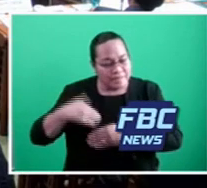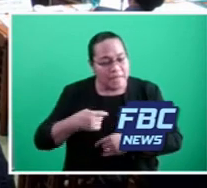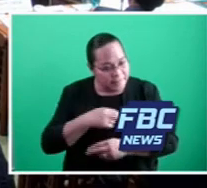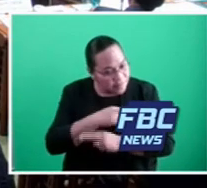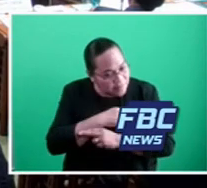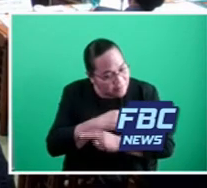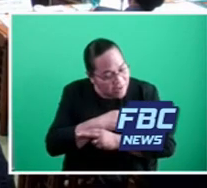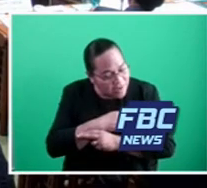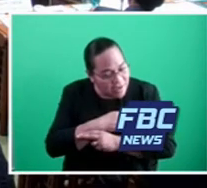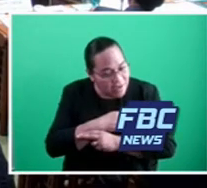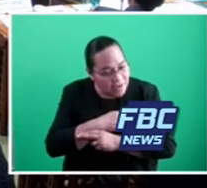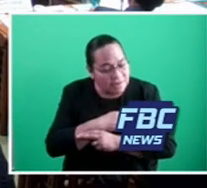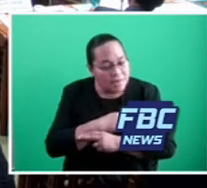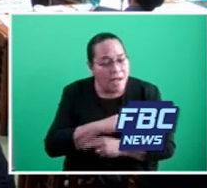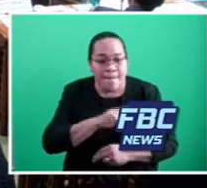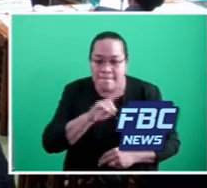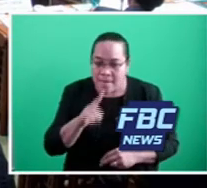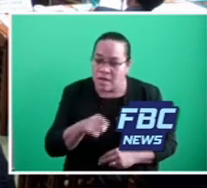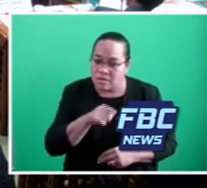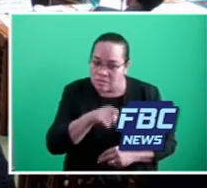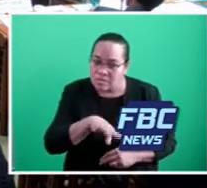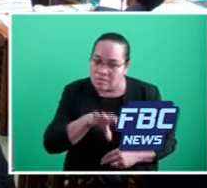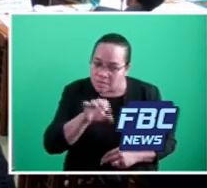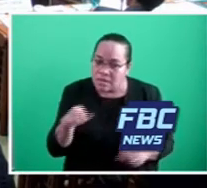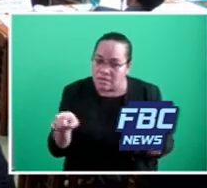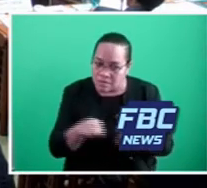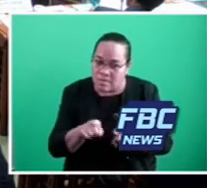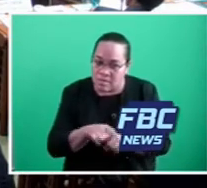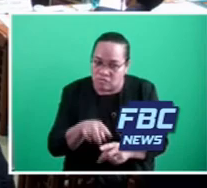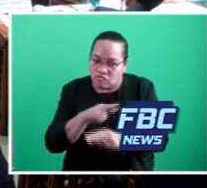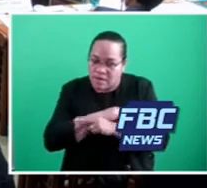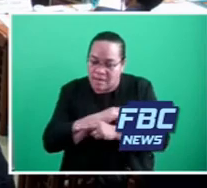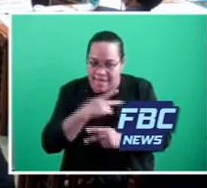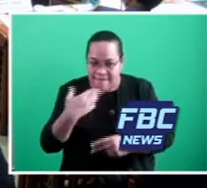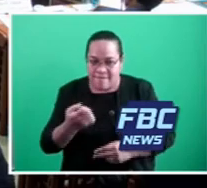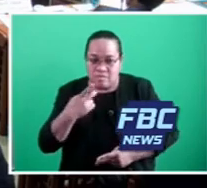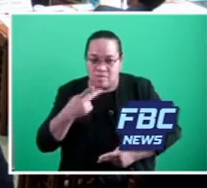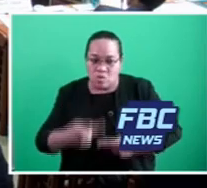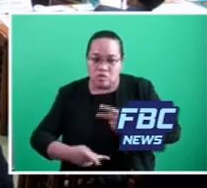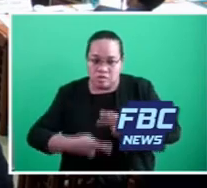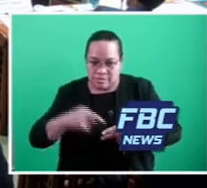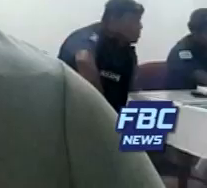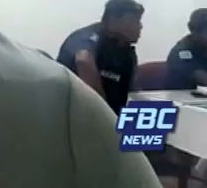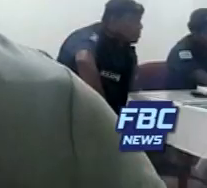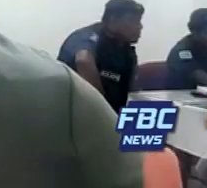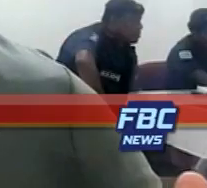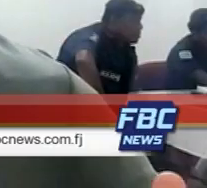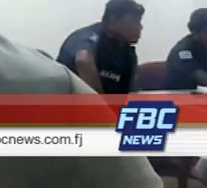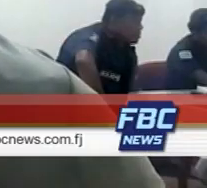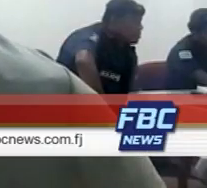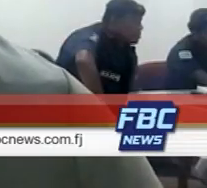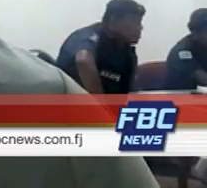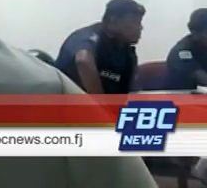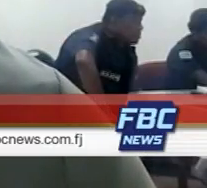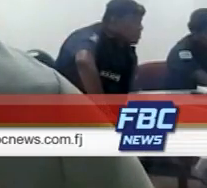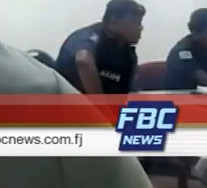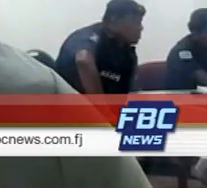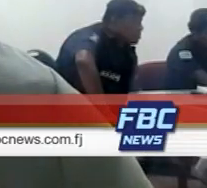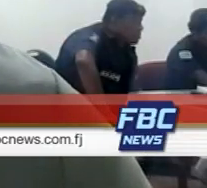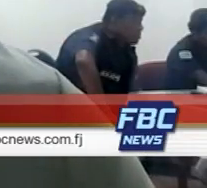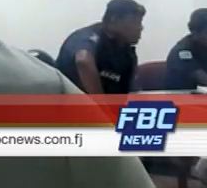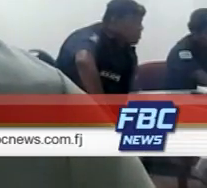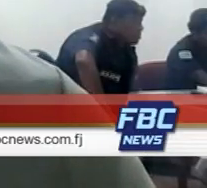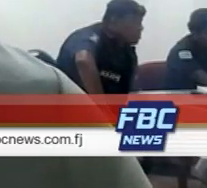that. But you've got to respect the procedures of the House. The Speaker made it a point to